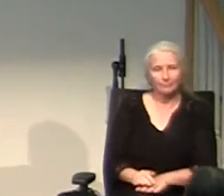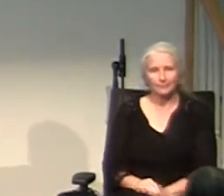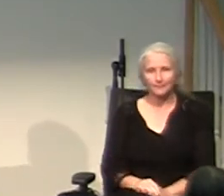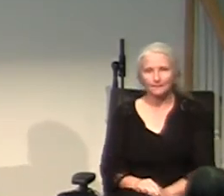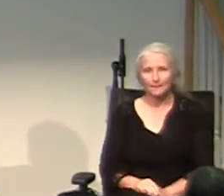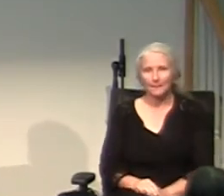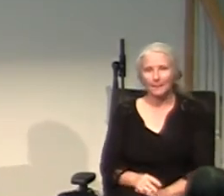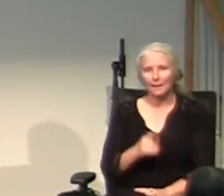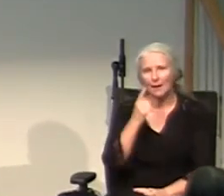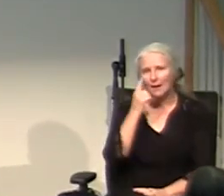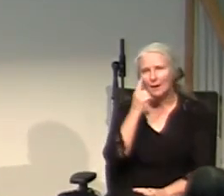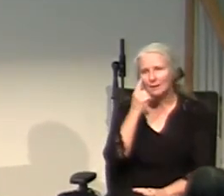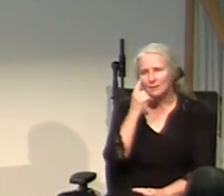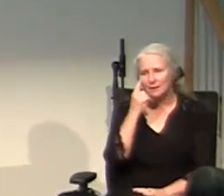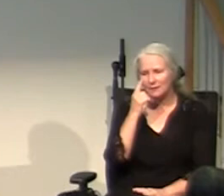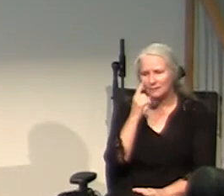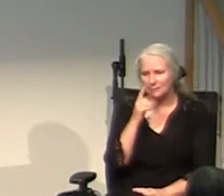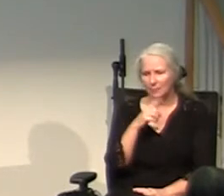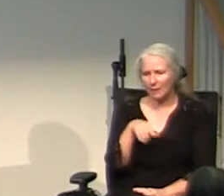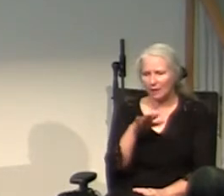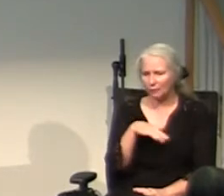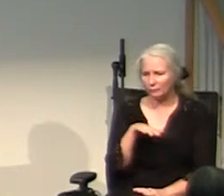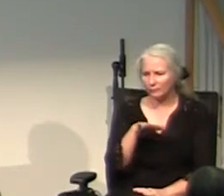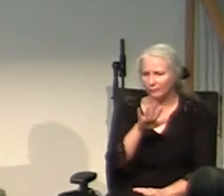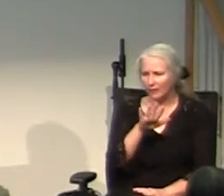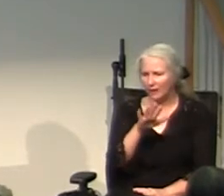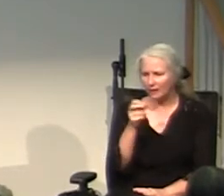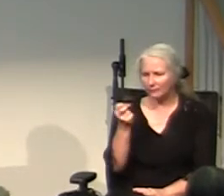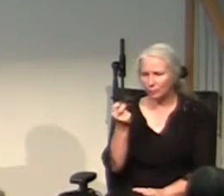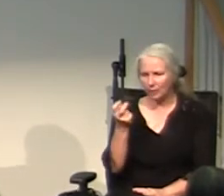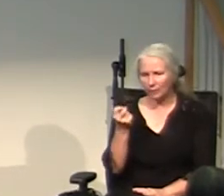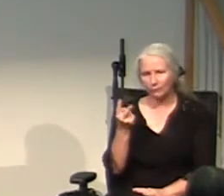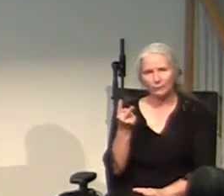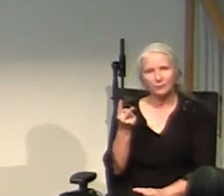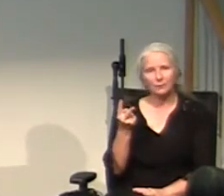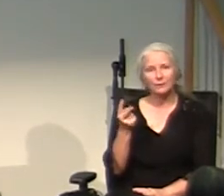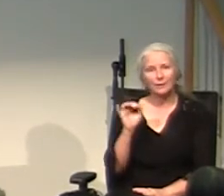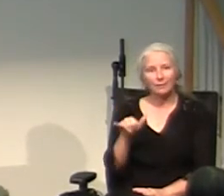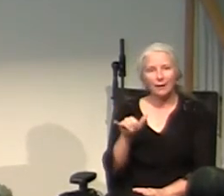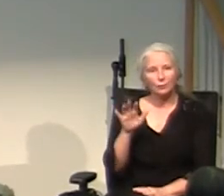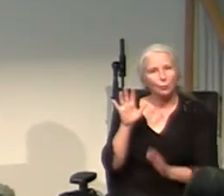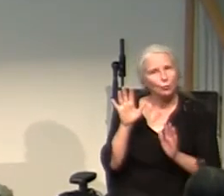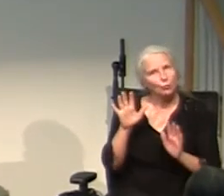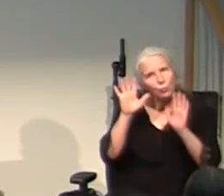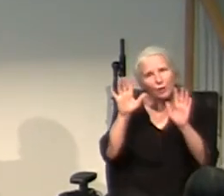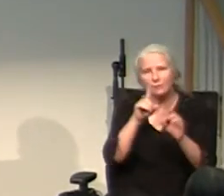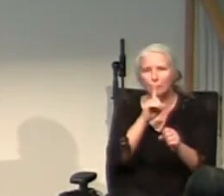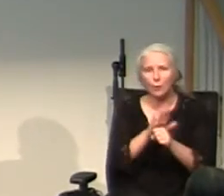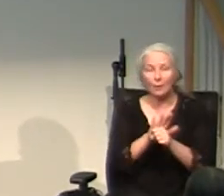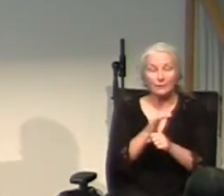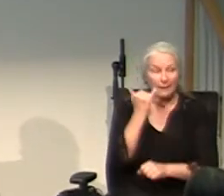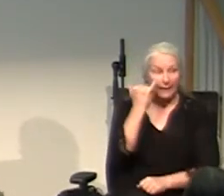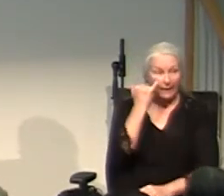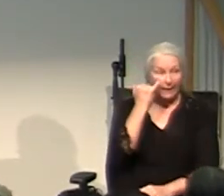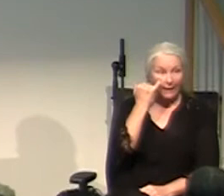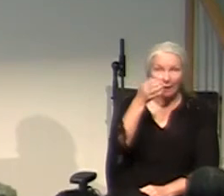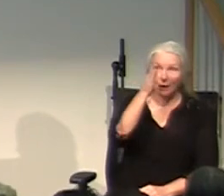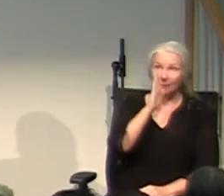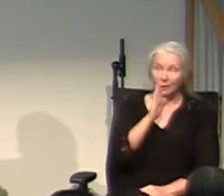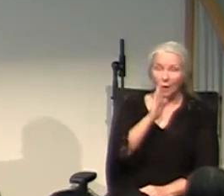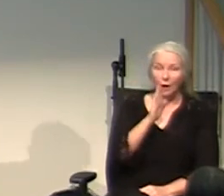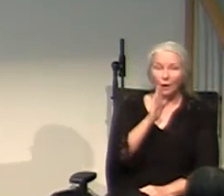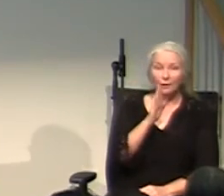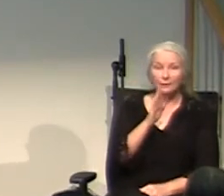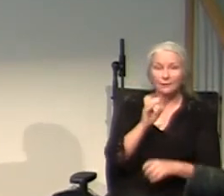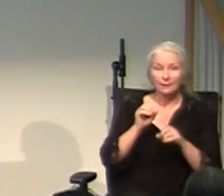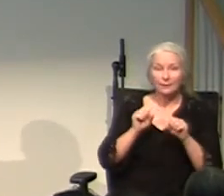I think it's about 5:12, if I remember correctly. Tremendous promise. But if God can have a willing heart, and that's willing